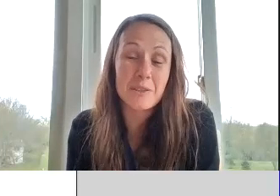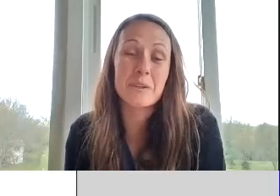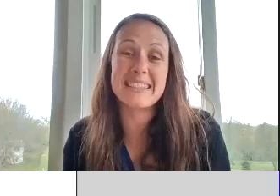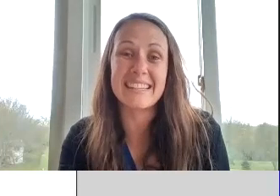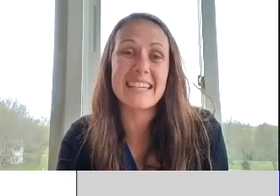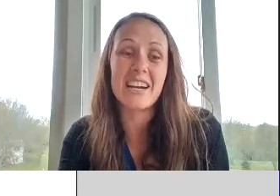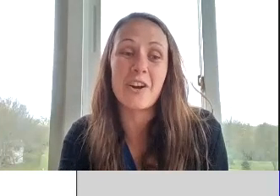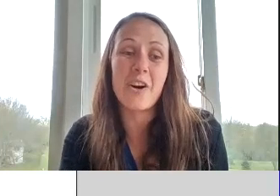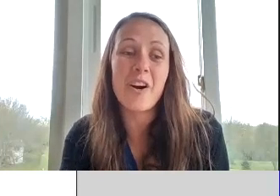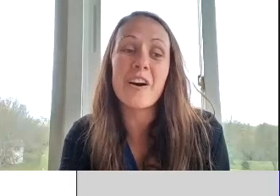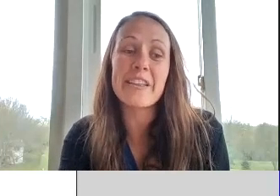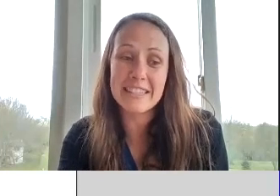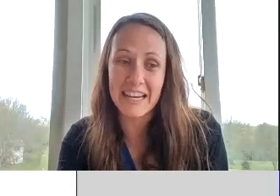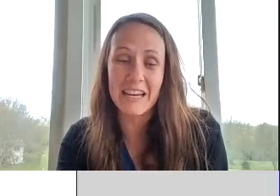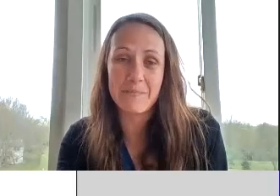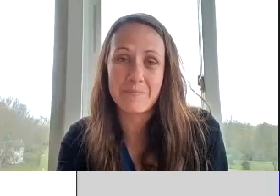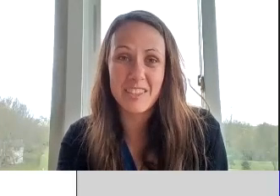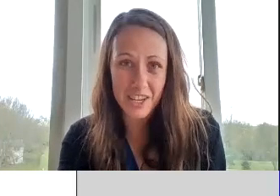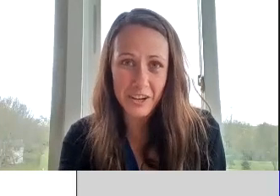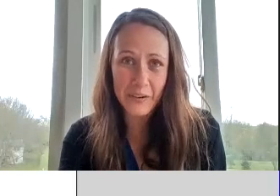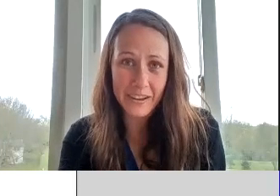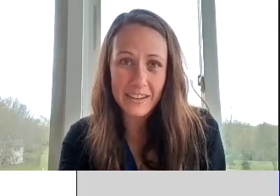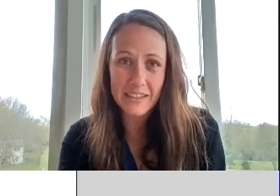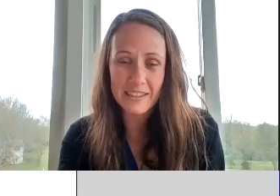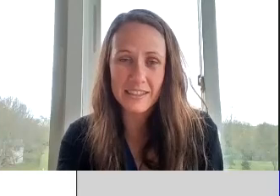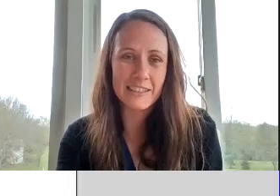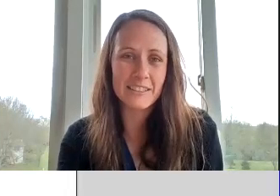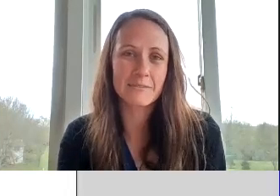I see squirrels outside all the time. Do you?